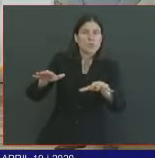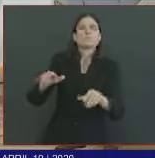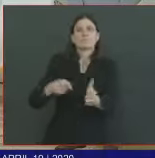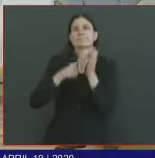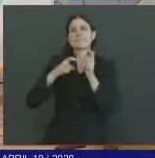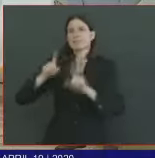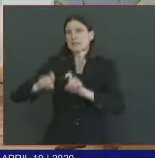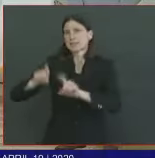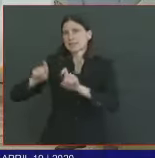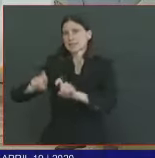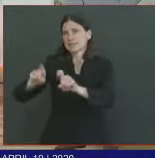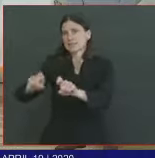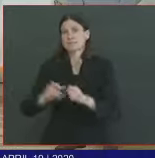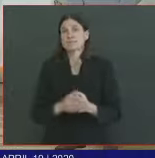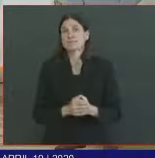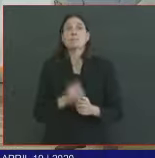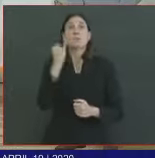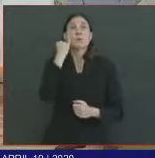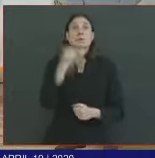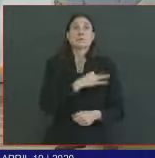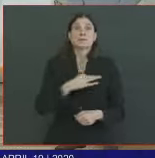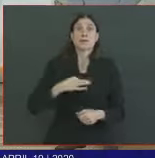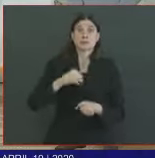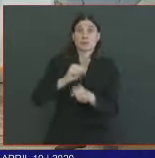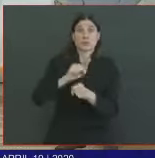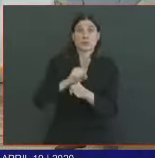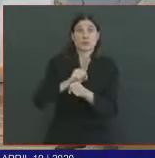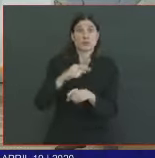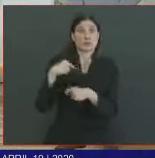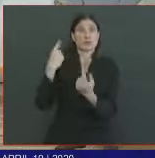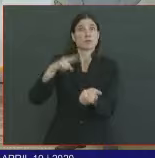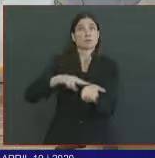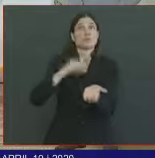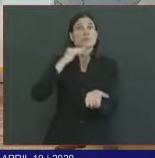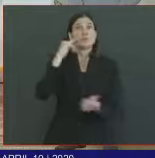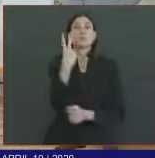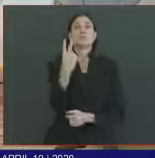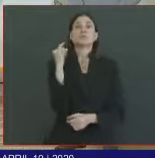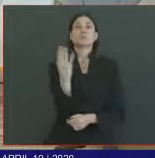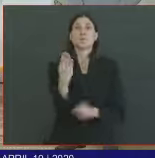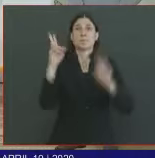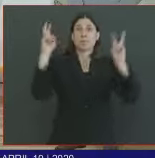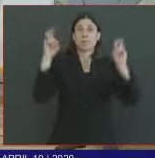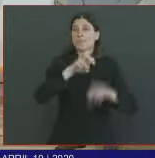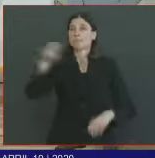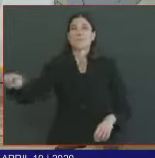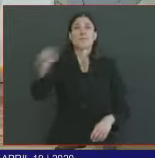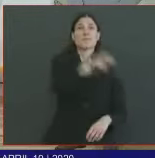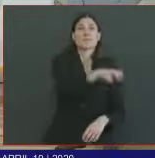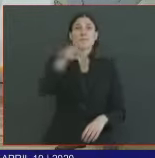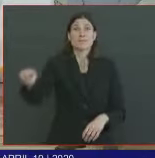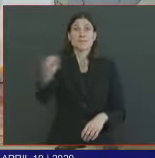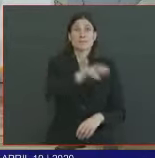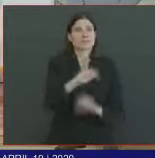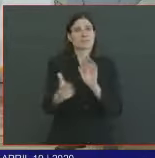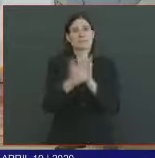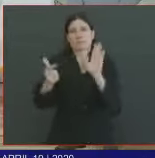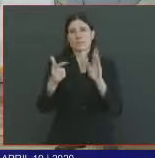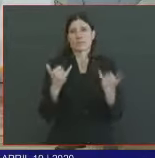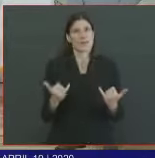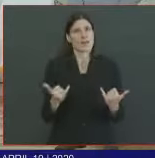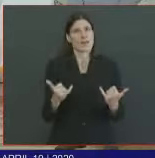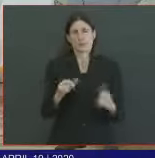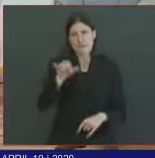facility. I want to talk a little bit, too, about something we started in Rhode Island. Right at the beginning of the pandemic, we started something called respiratory